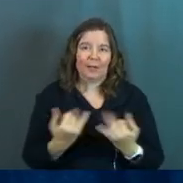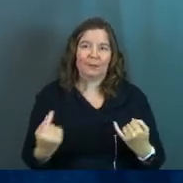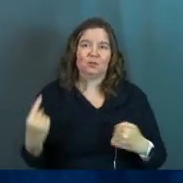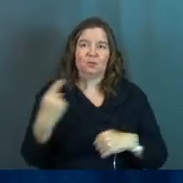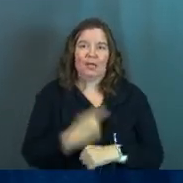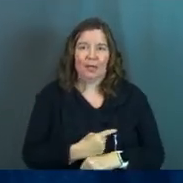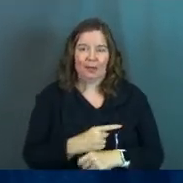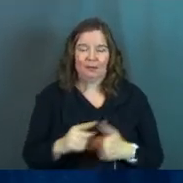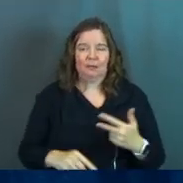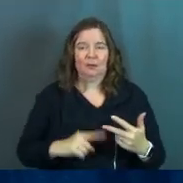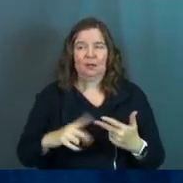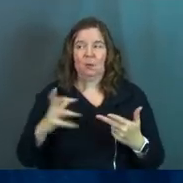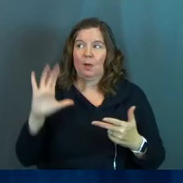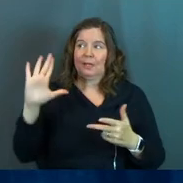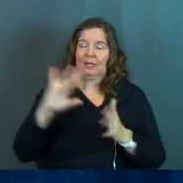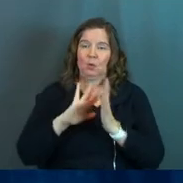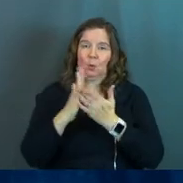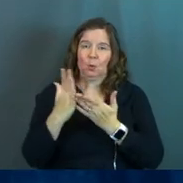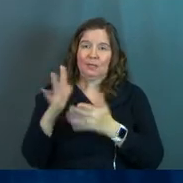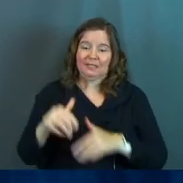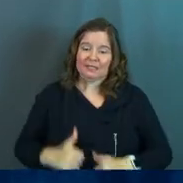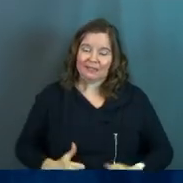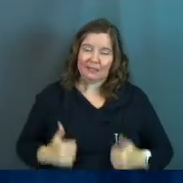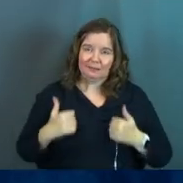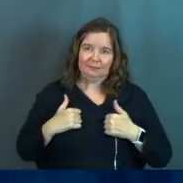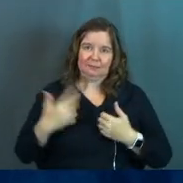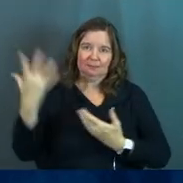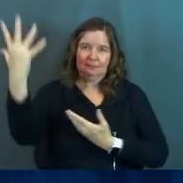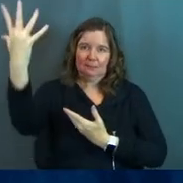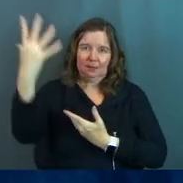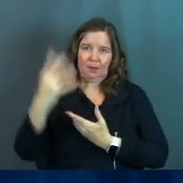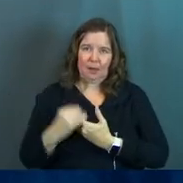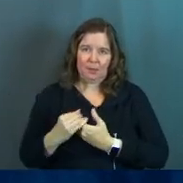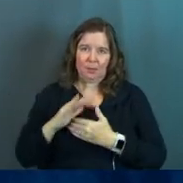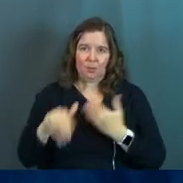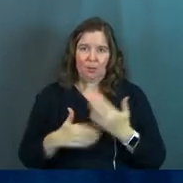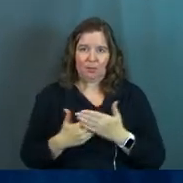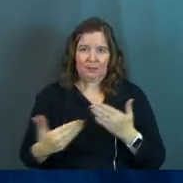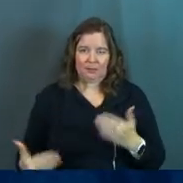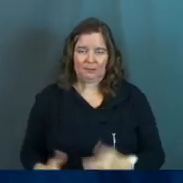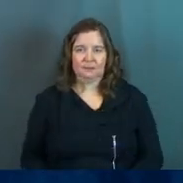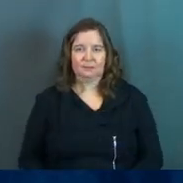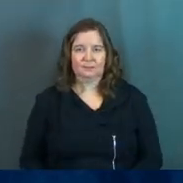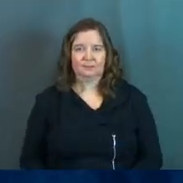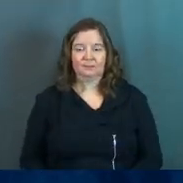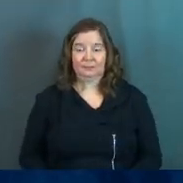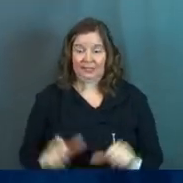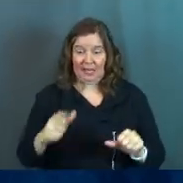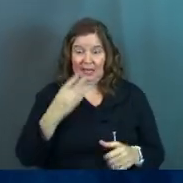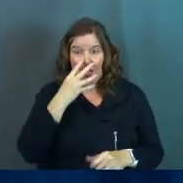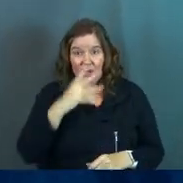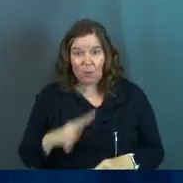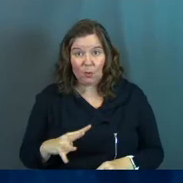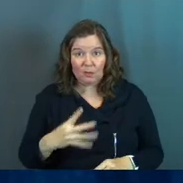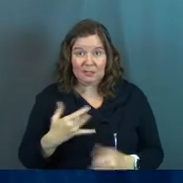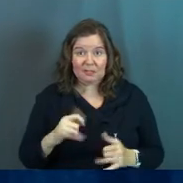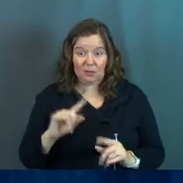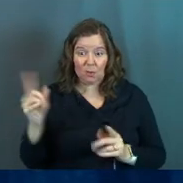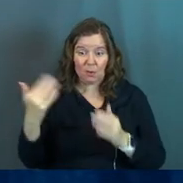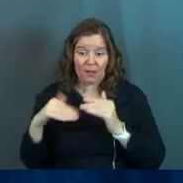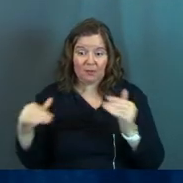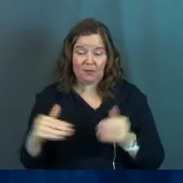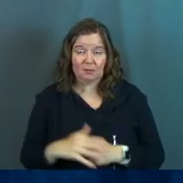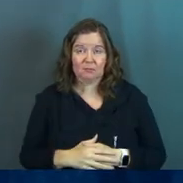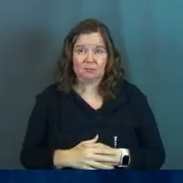today. He wants his word, his life, to come into all of these things. Can I ignore it all and still go to